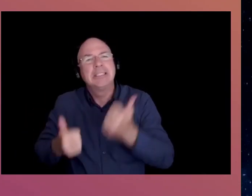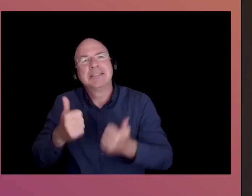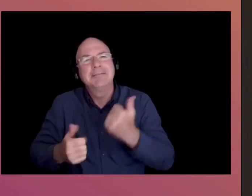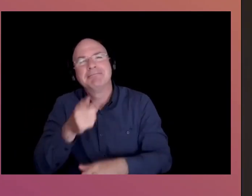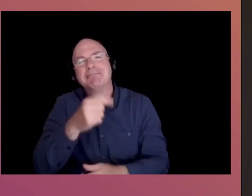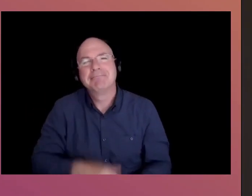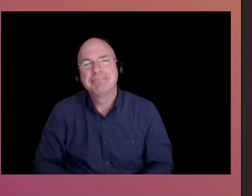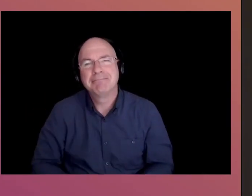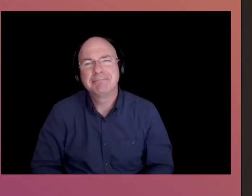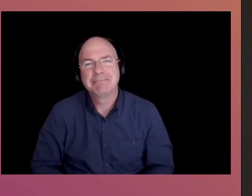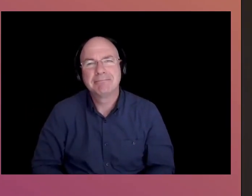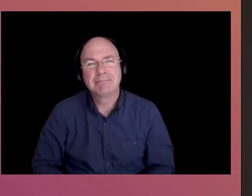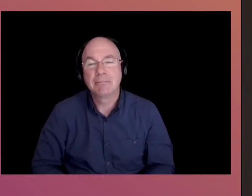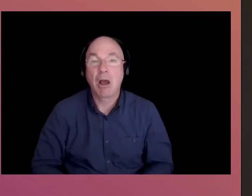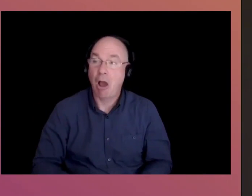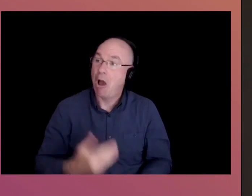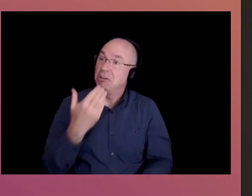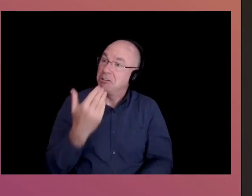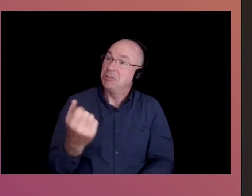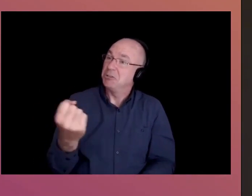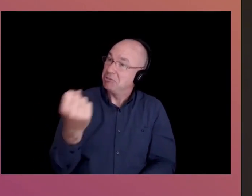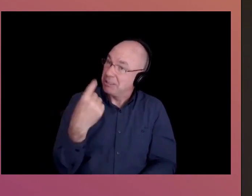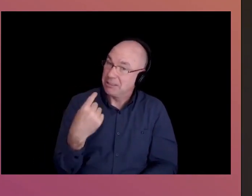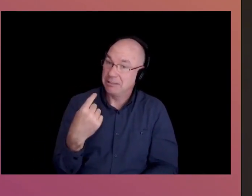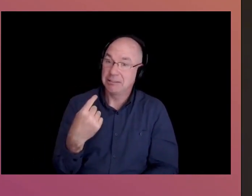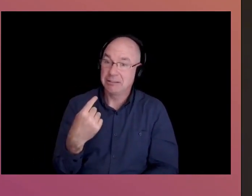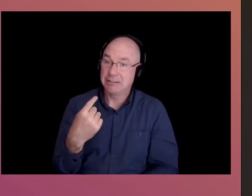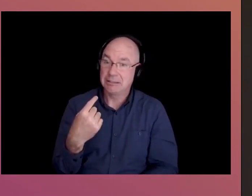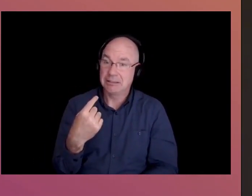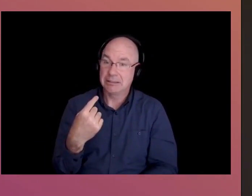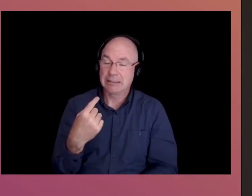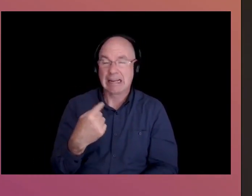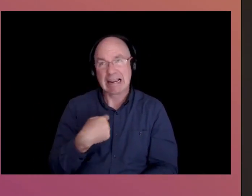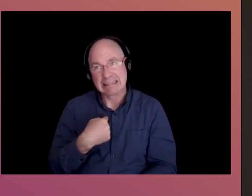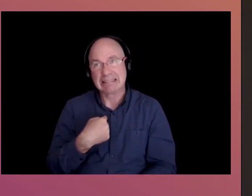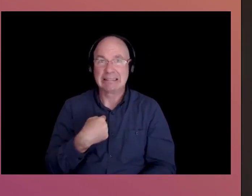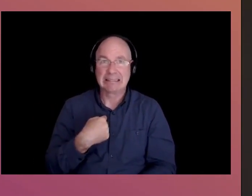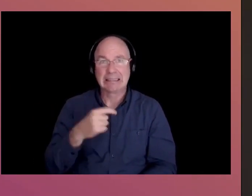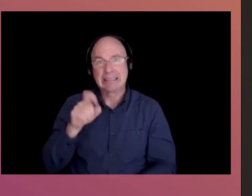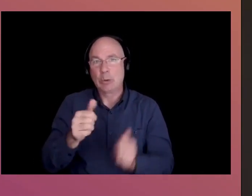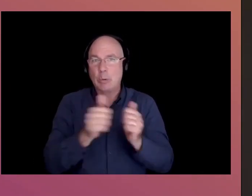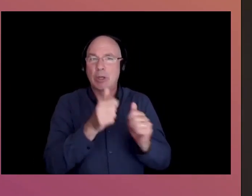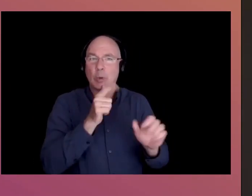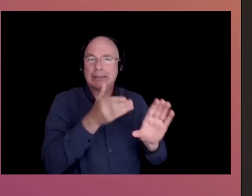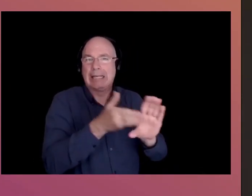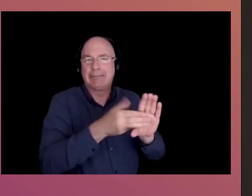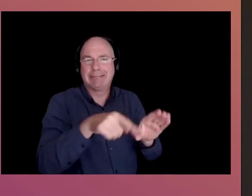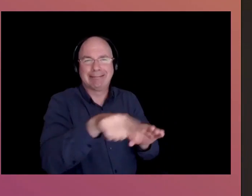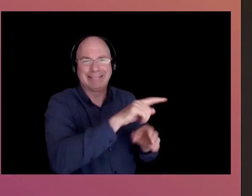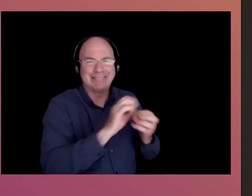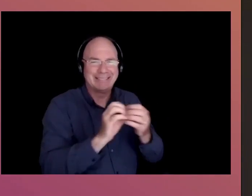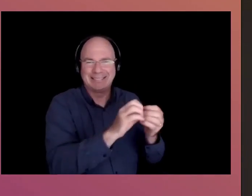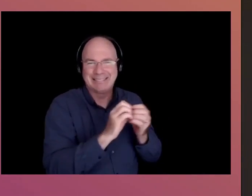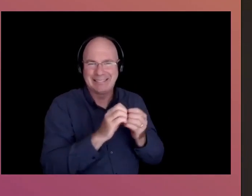That's a good question. Maybe I need to work with some psychologist. Maybe